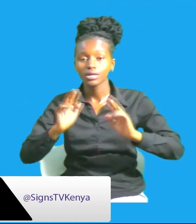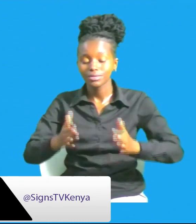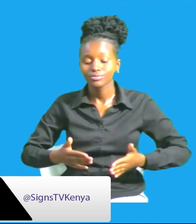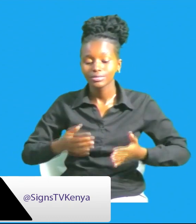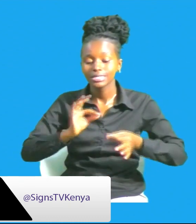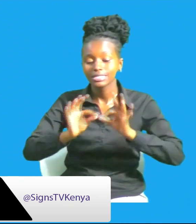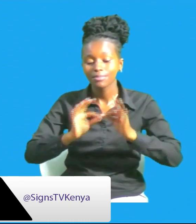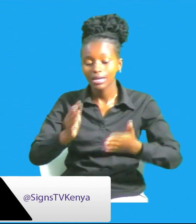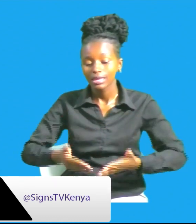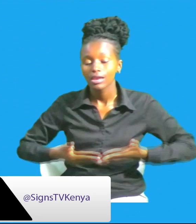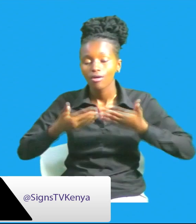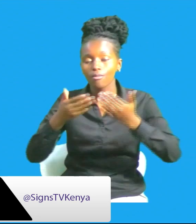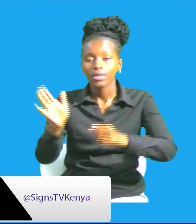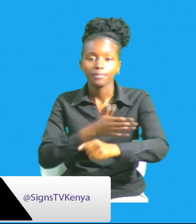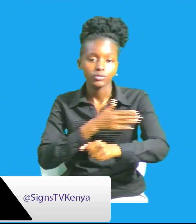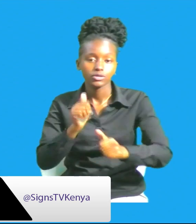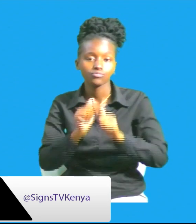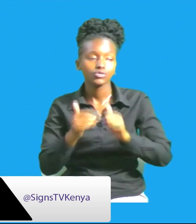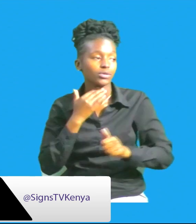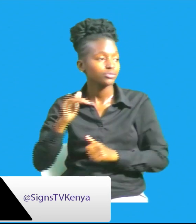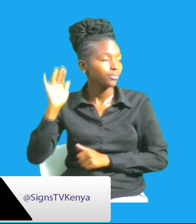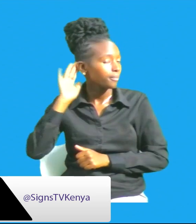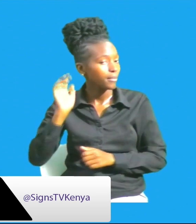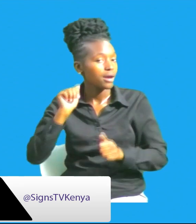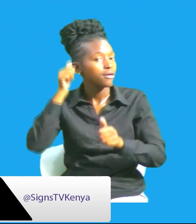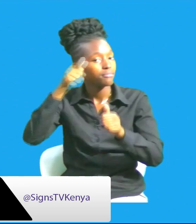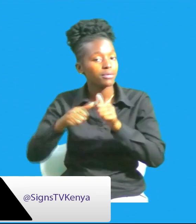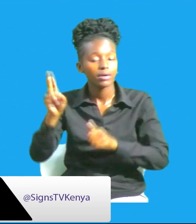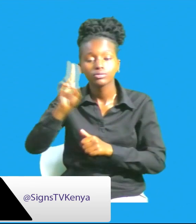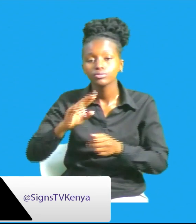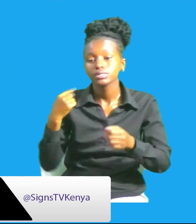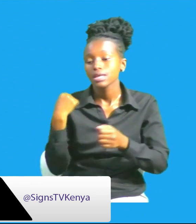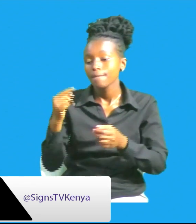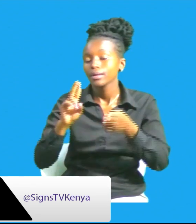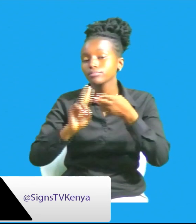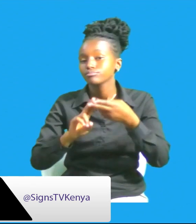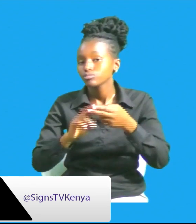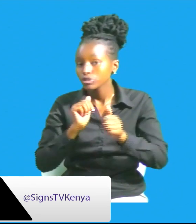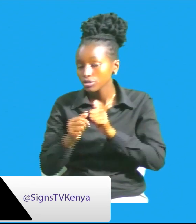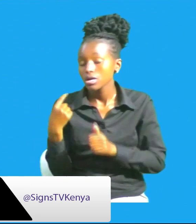you all that you are requesting. Kumbuka the number to use is